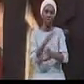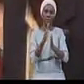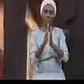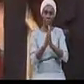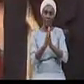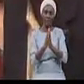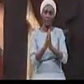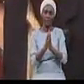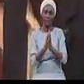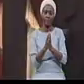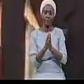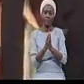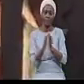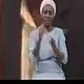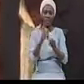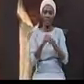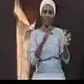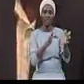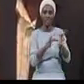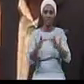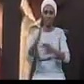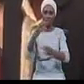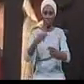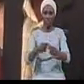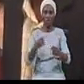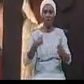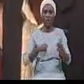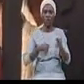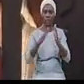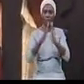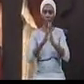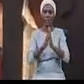In Jesus' name we pray.